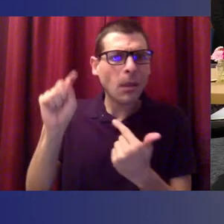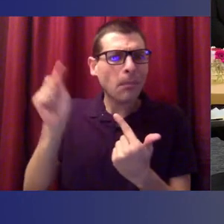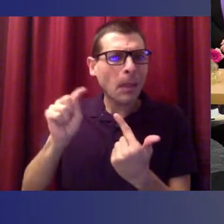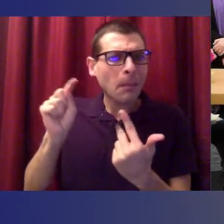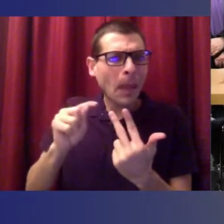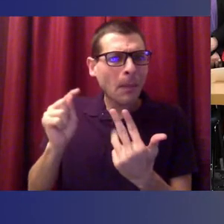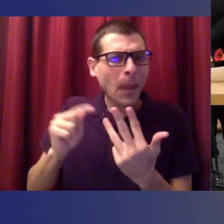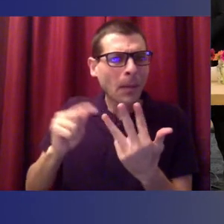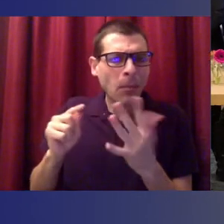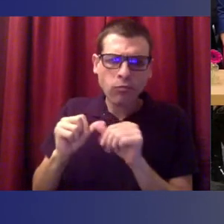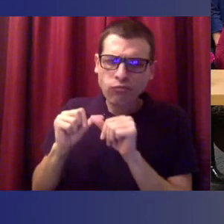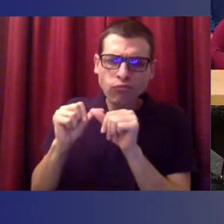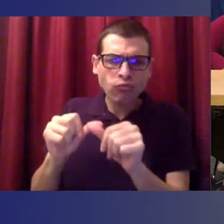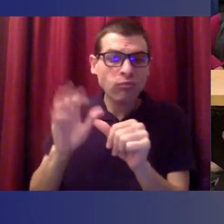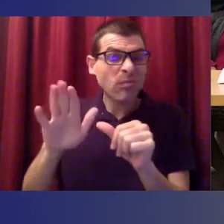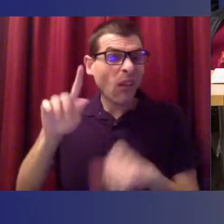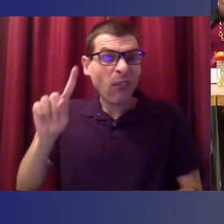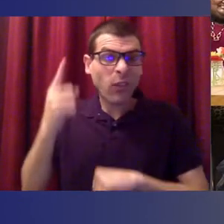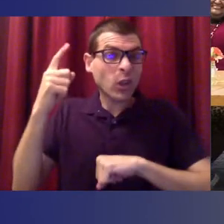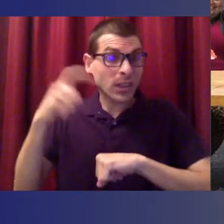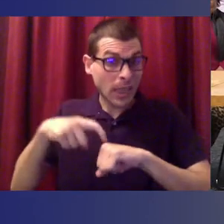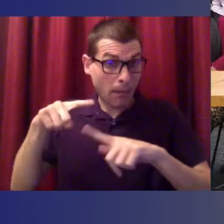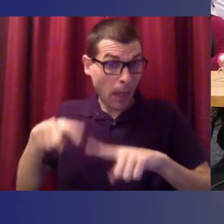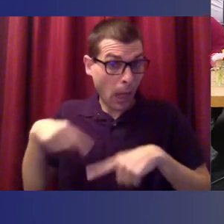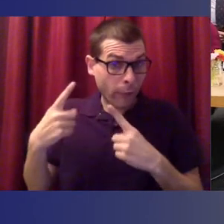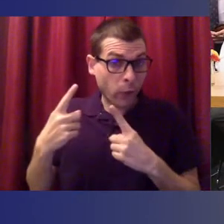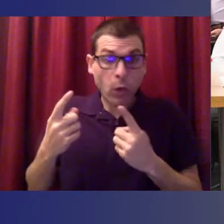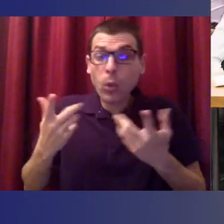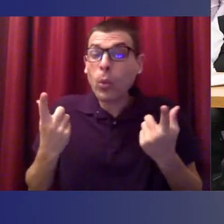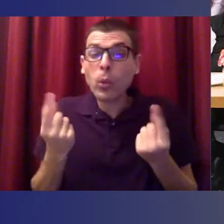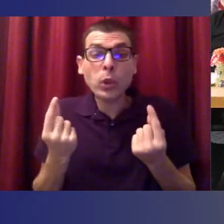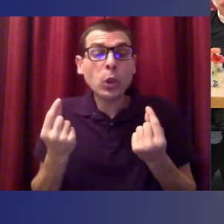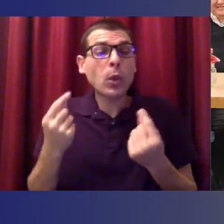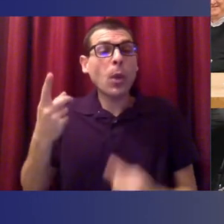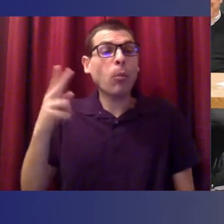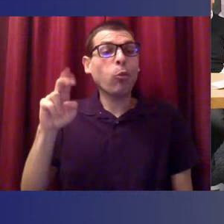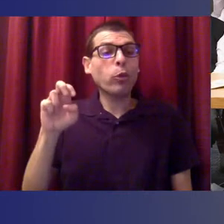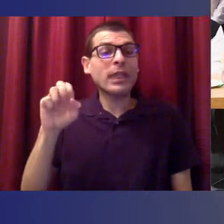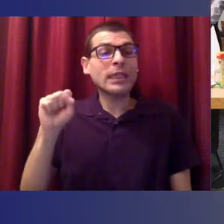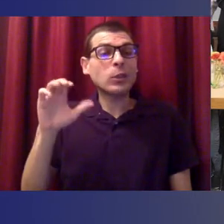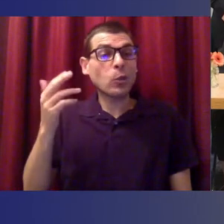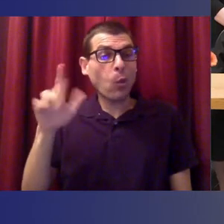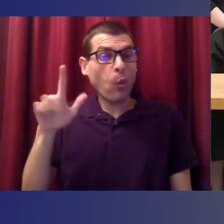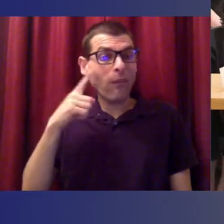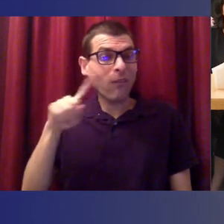And, for the first time ever, approving the ballot measure, Preschool for All.